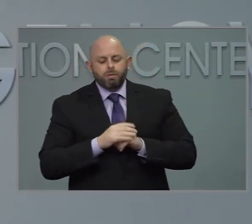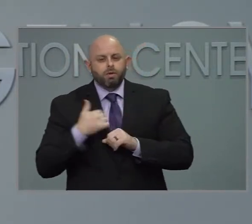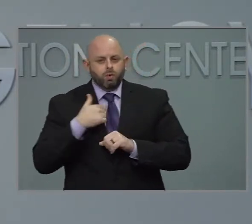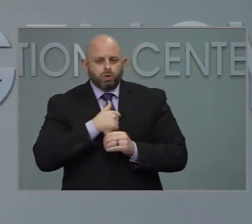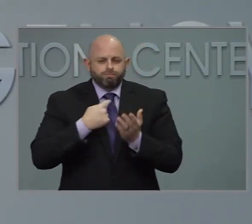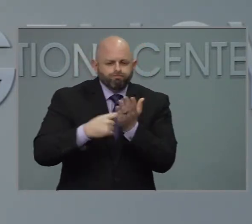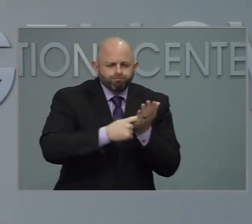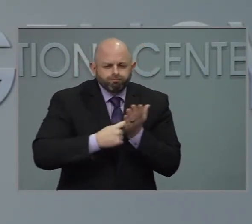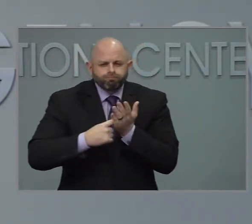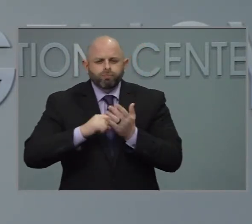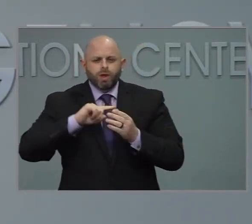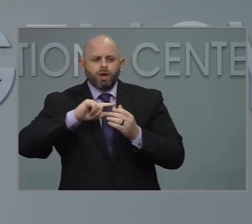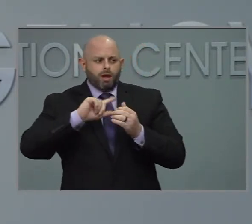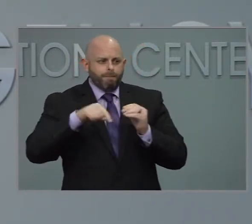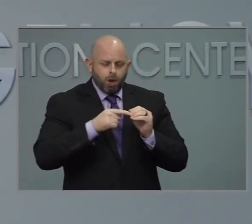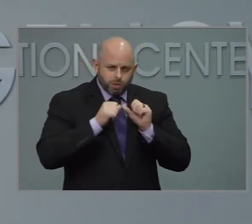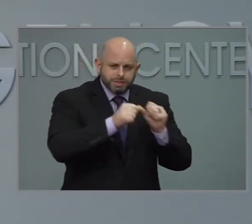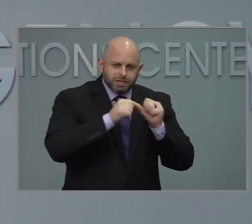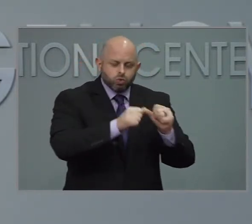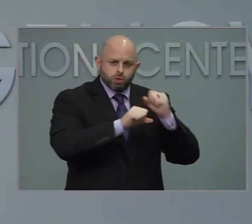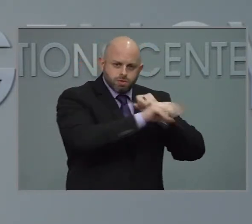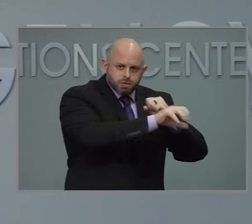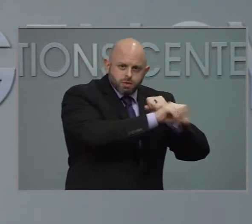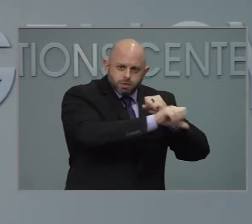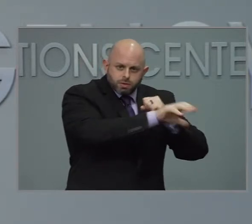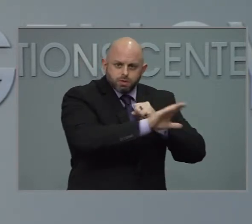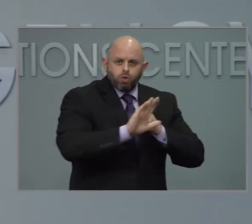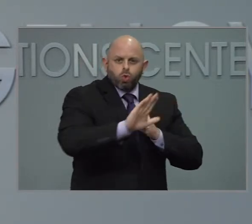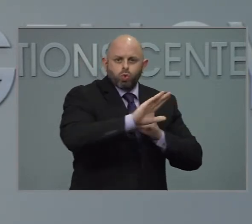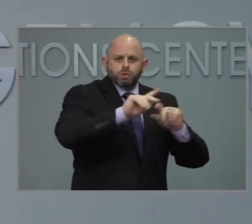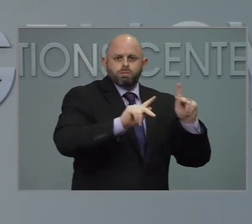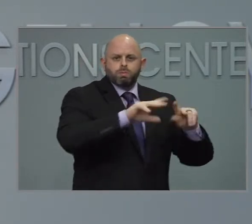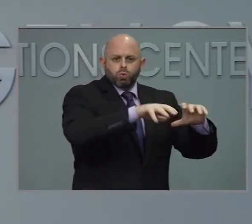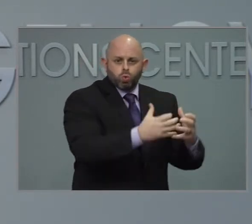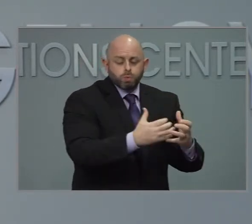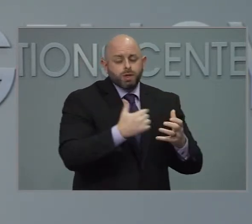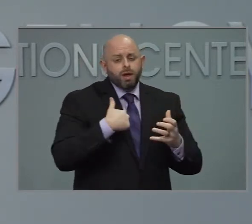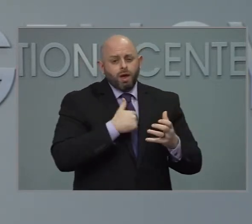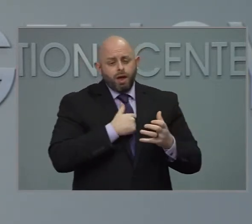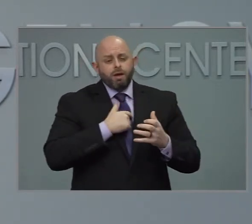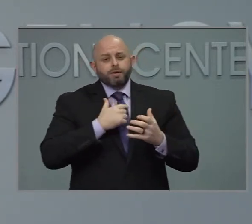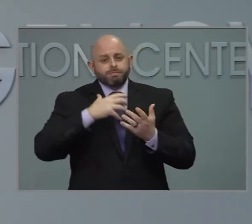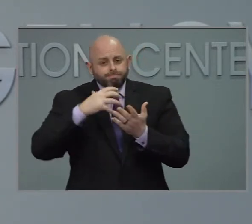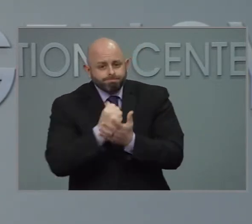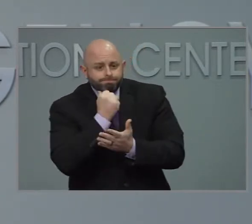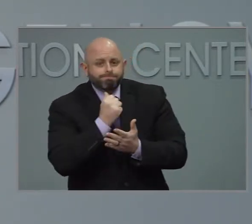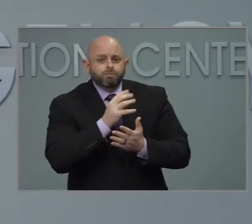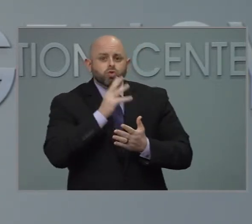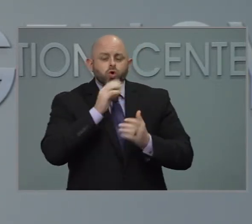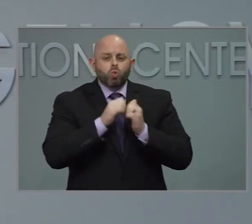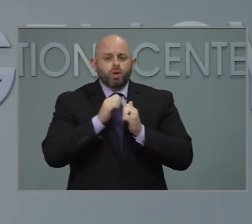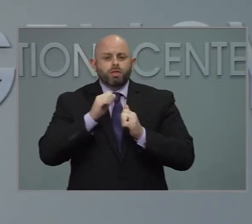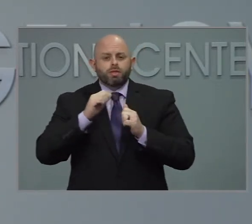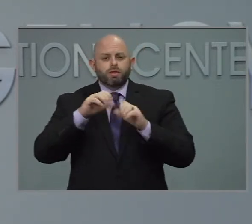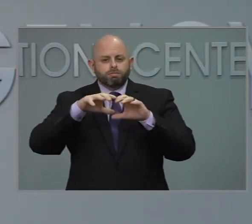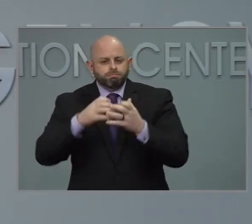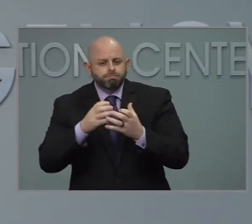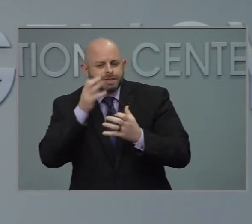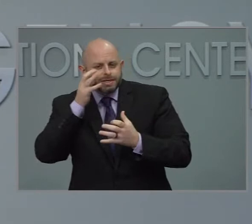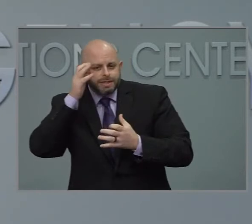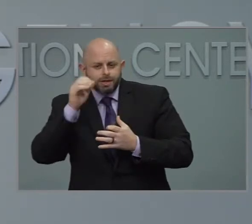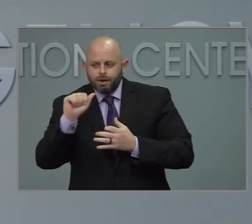to continue to get that word out, and I was grateful to have the opportunity to address the Commission on Indian Affairs last week and get